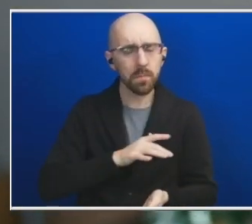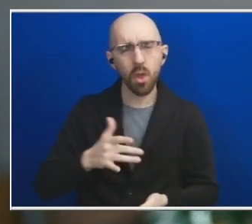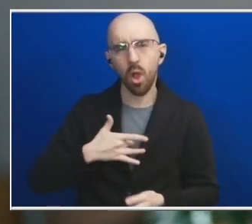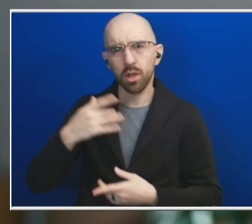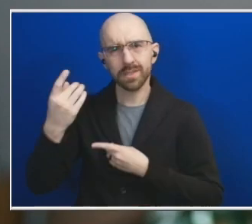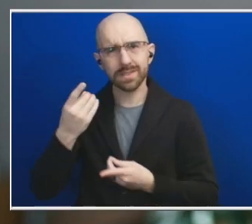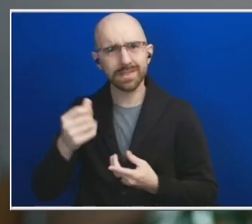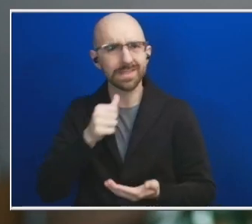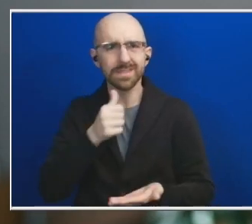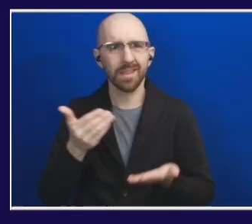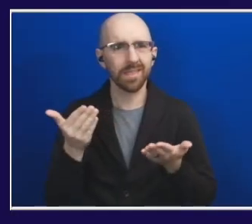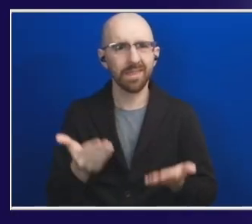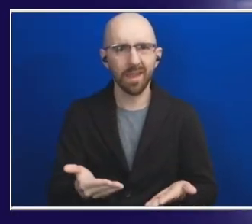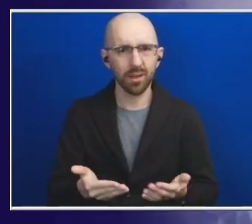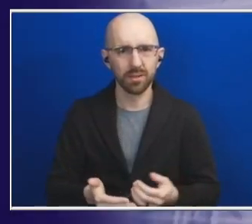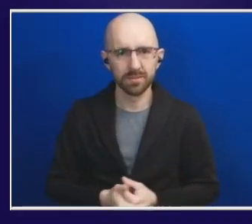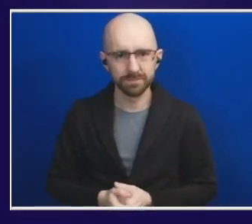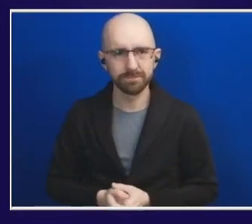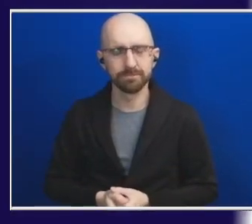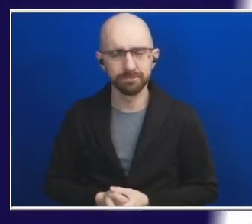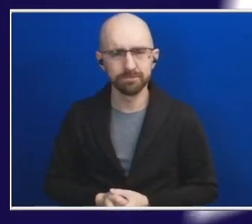there.